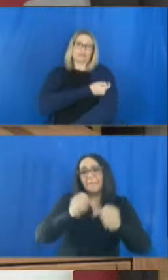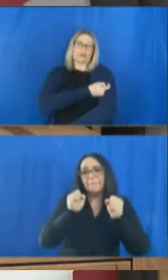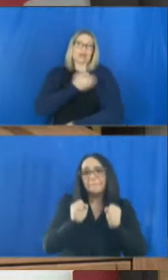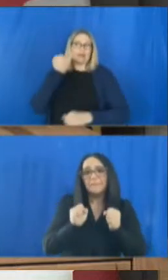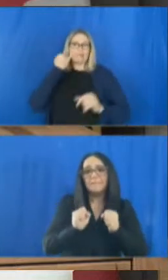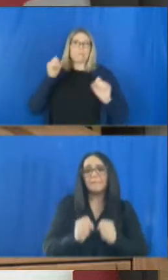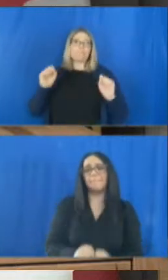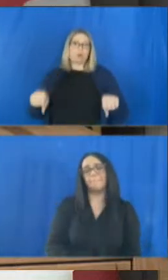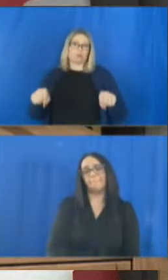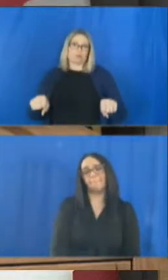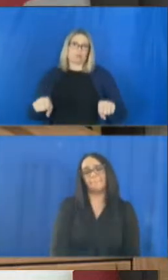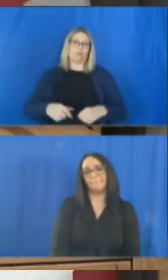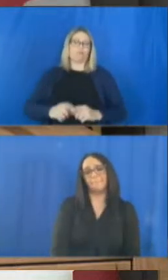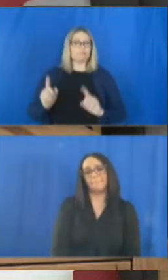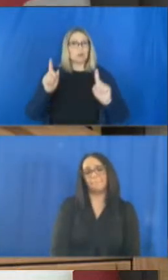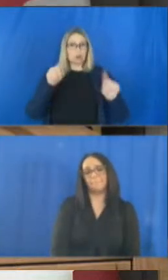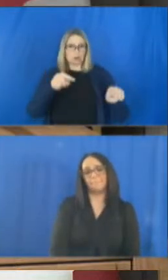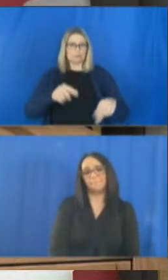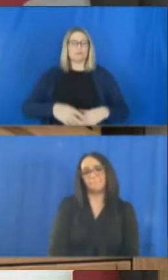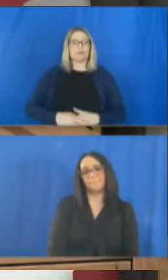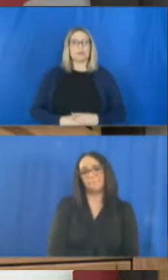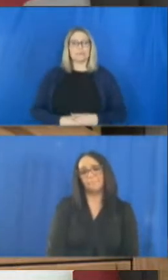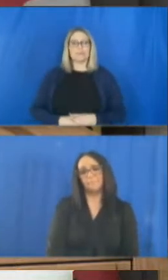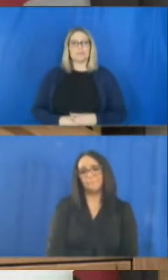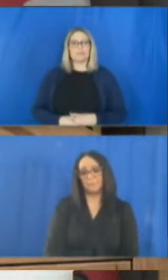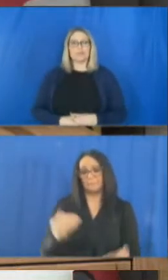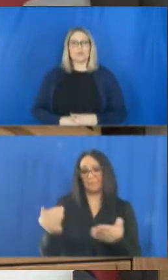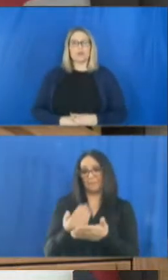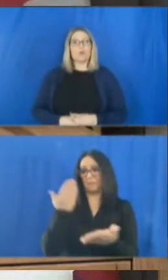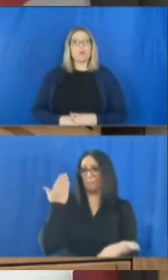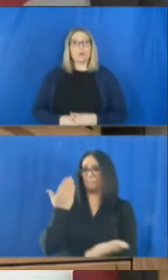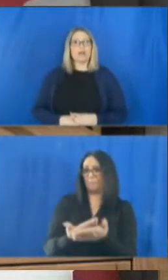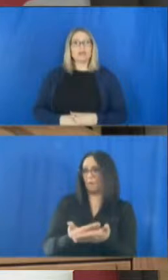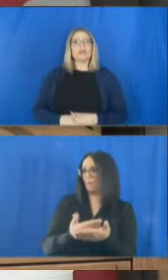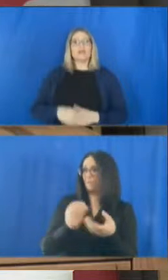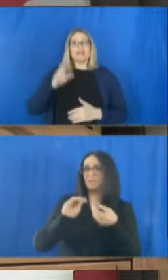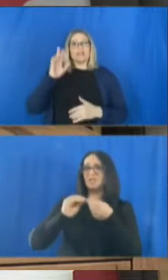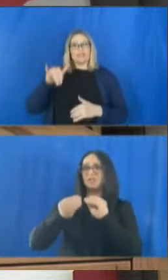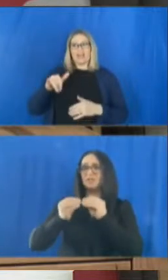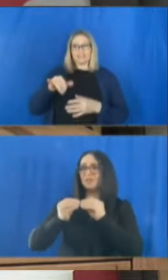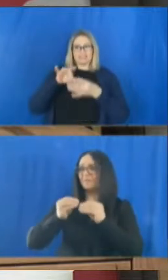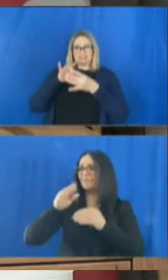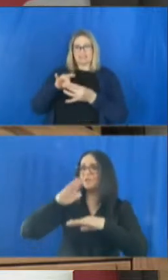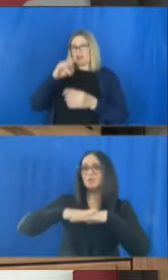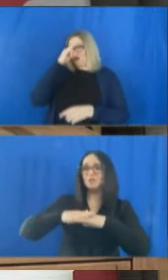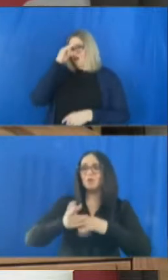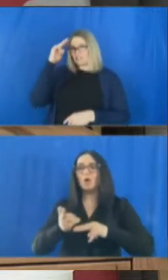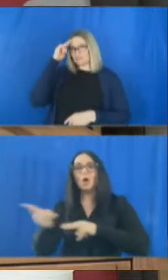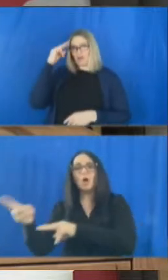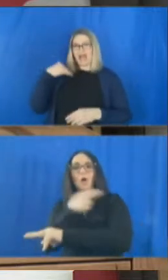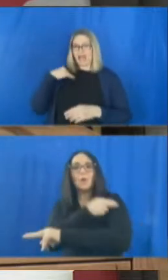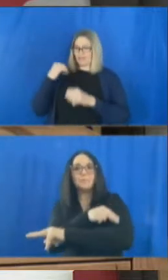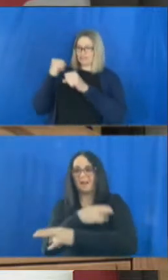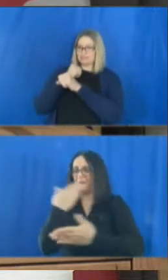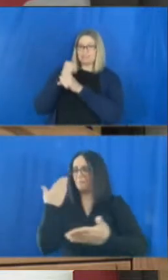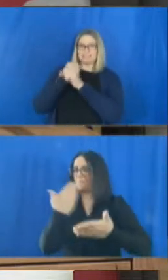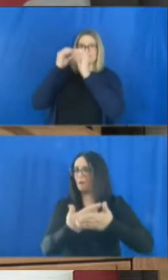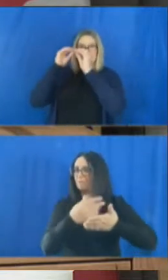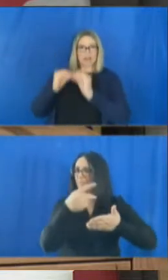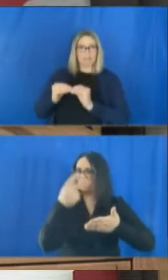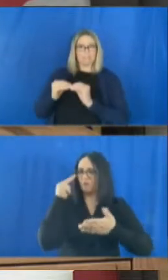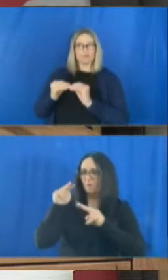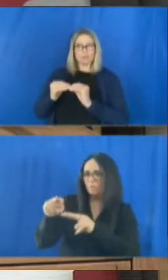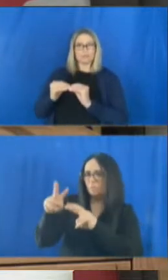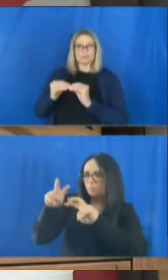notre meilleure défense contre le virus. The move to level 3 also gave us the time required to ensure we